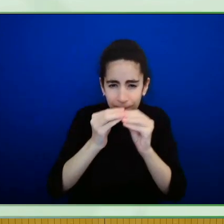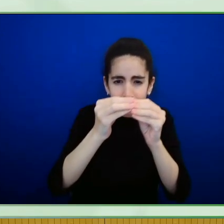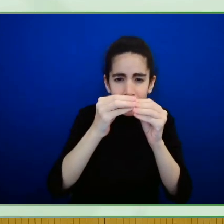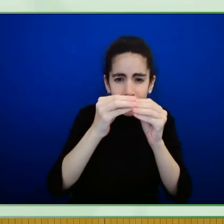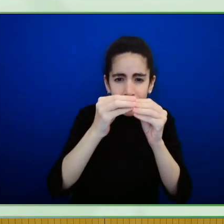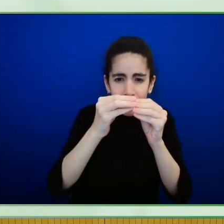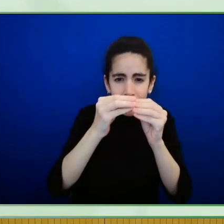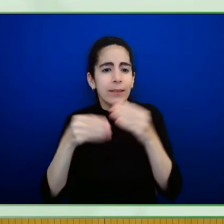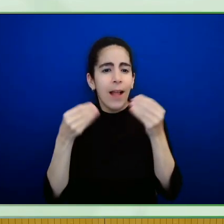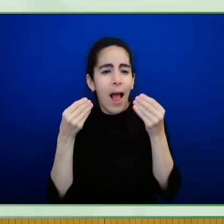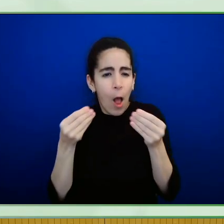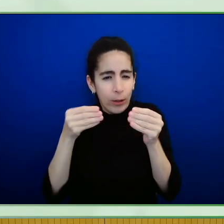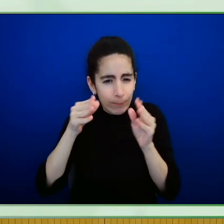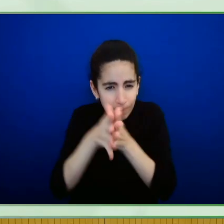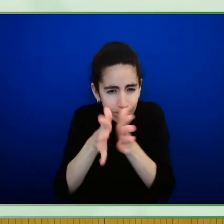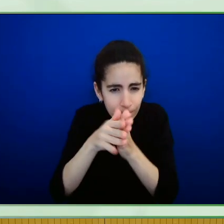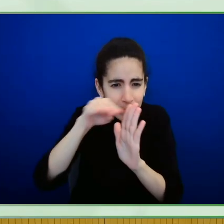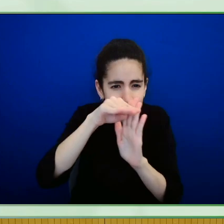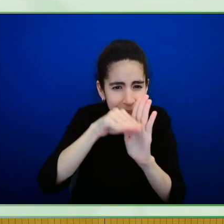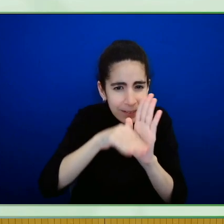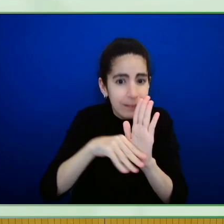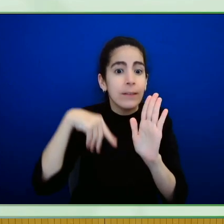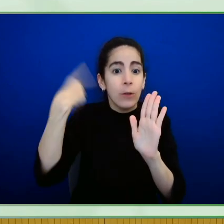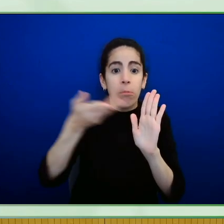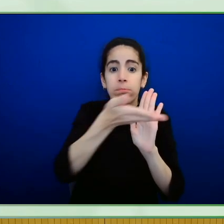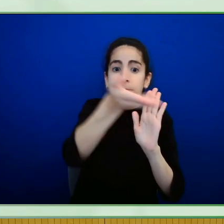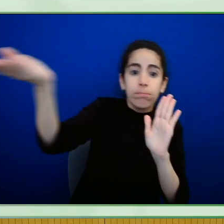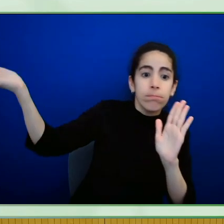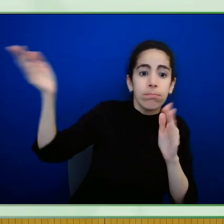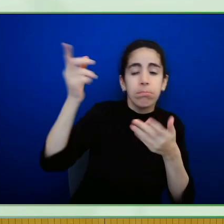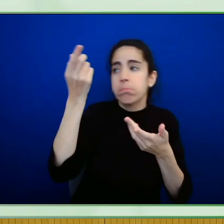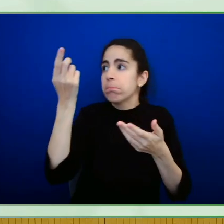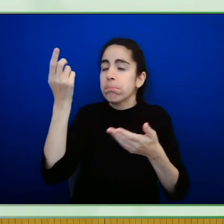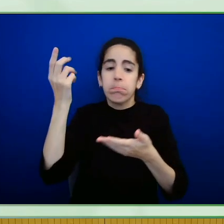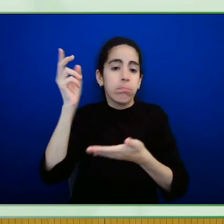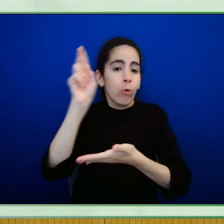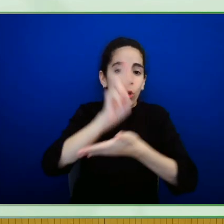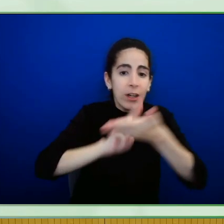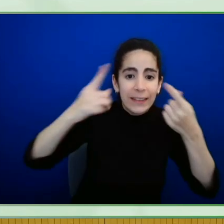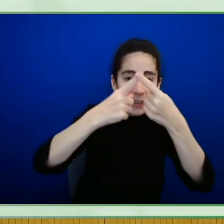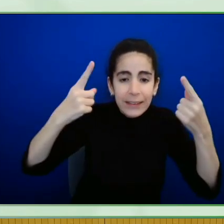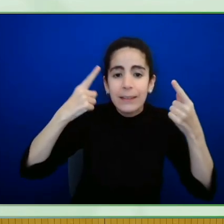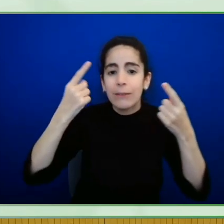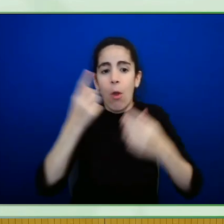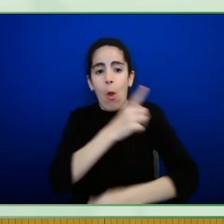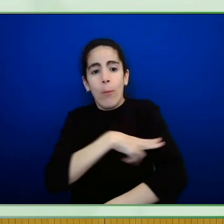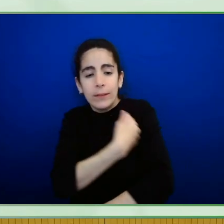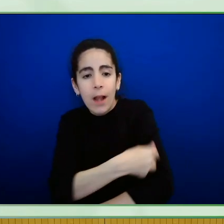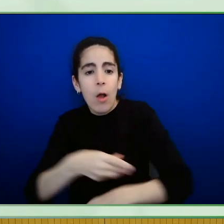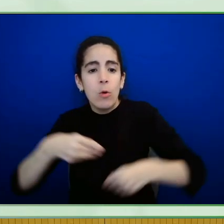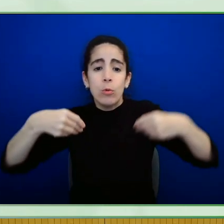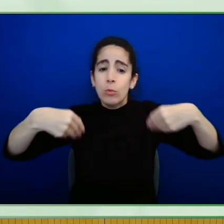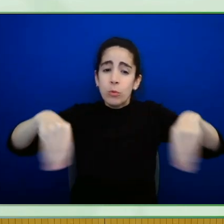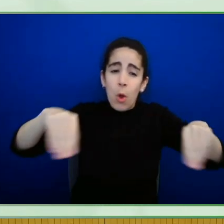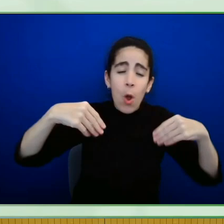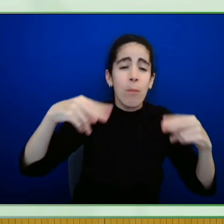universities, hospitals, shops, restaurants, airports, so that users, regardless of their disability